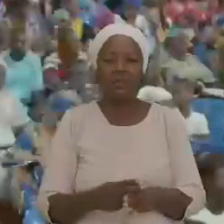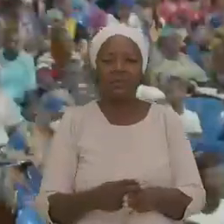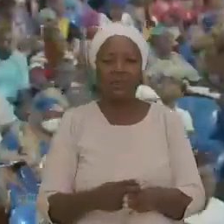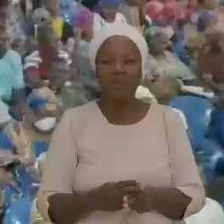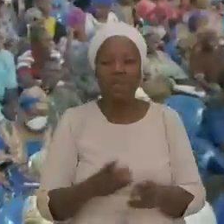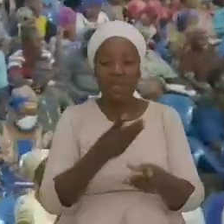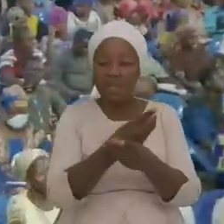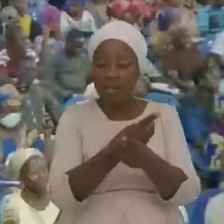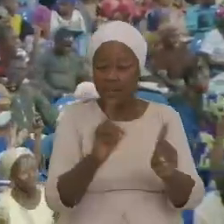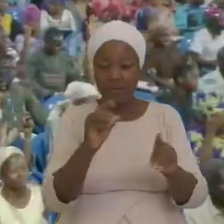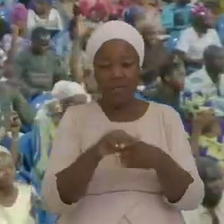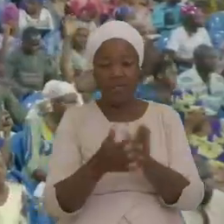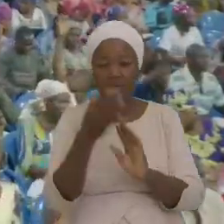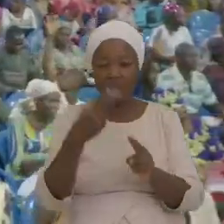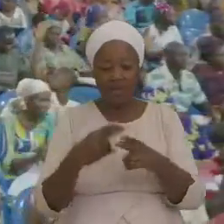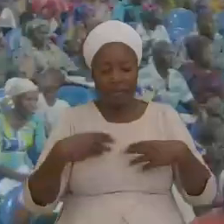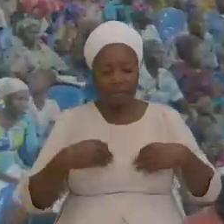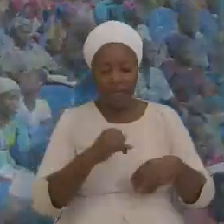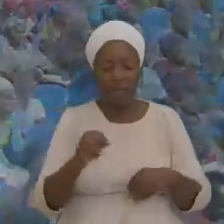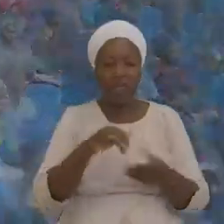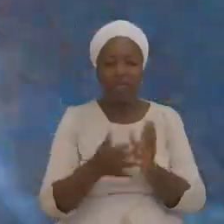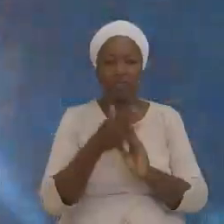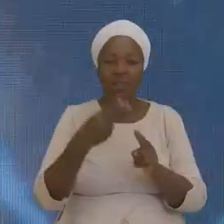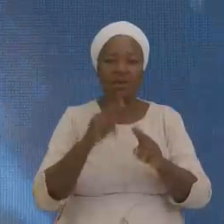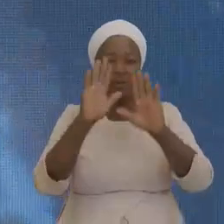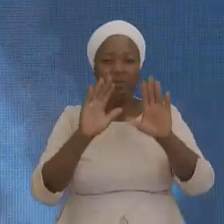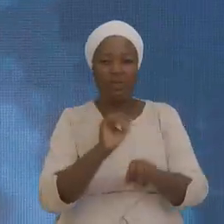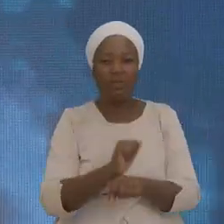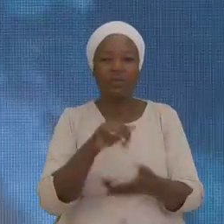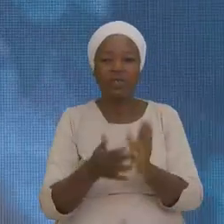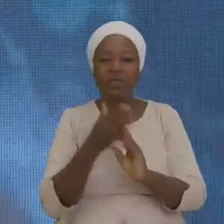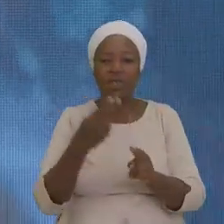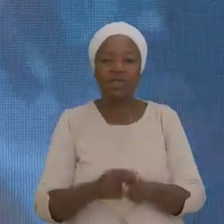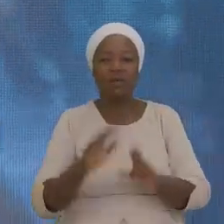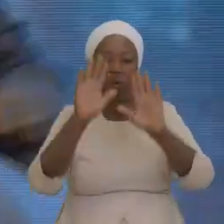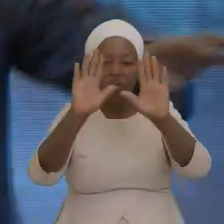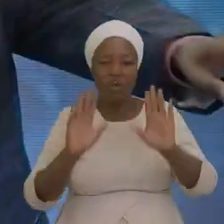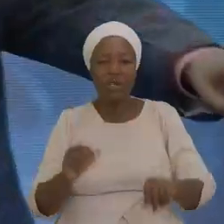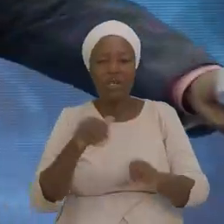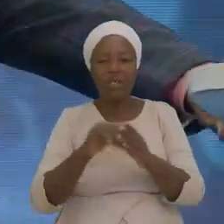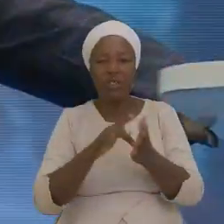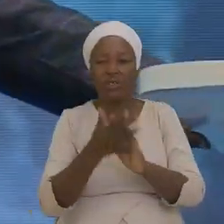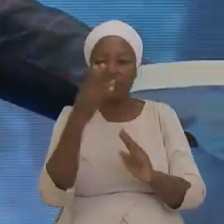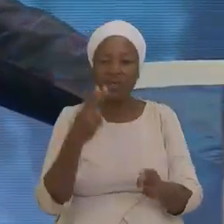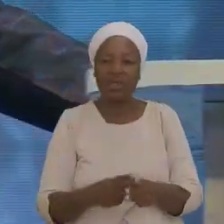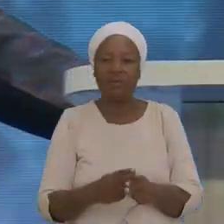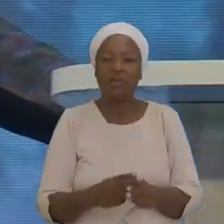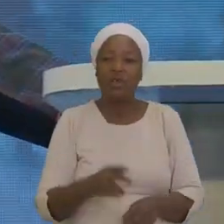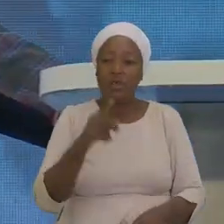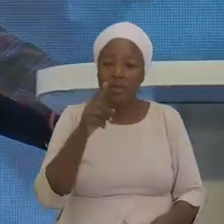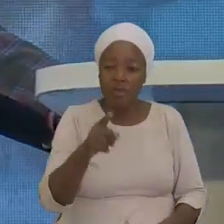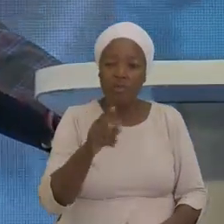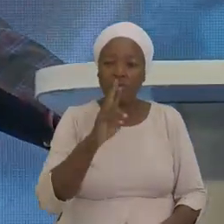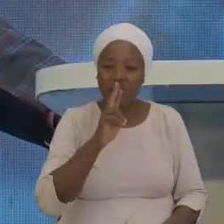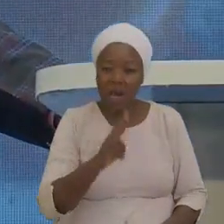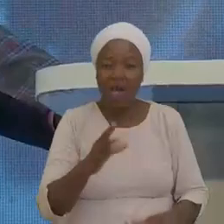Deliverance, healing, miracle, signs and wonders. You are